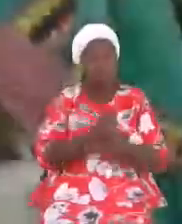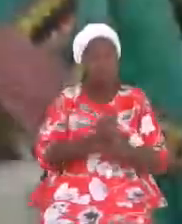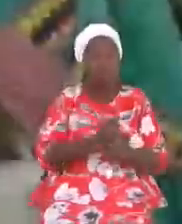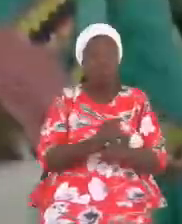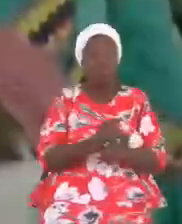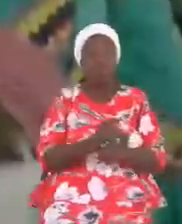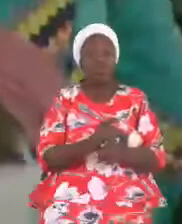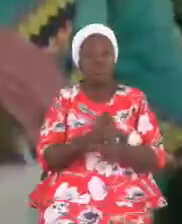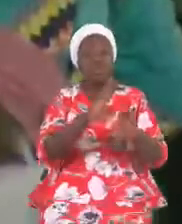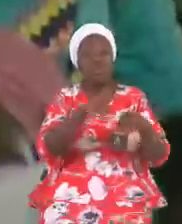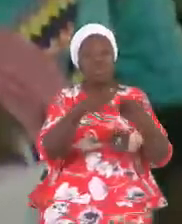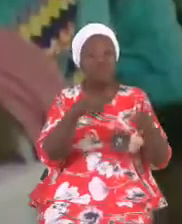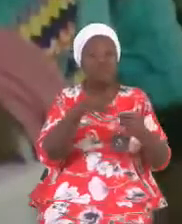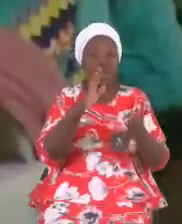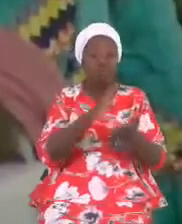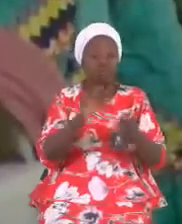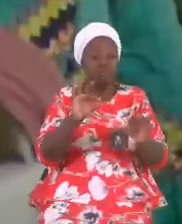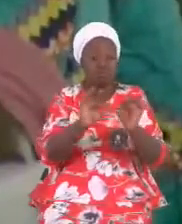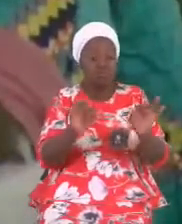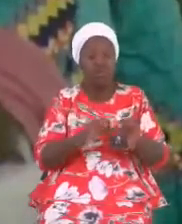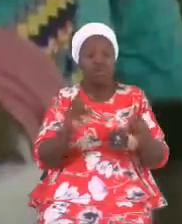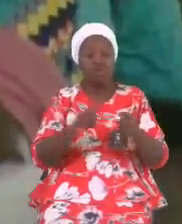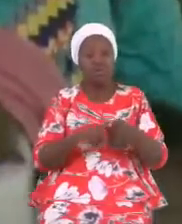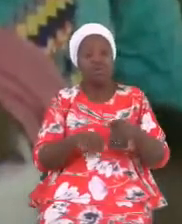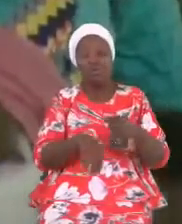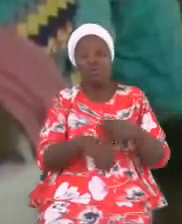the segment where you are counseling.